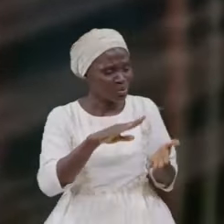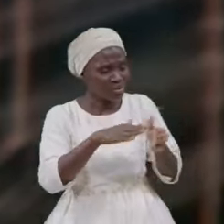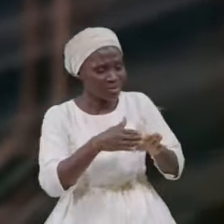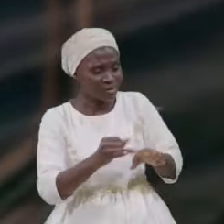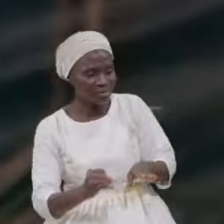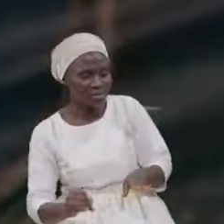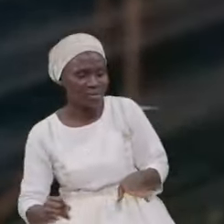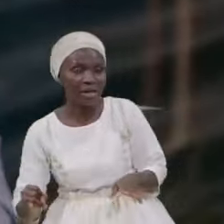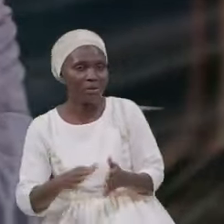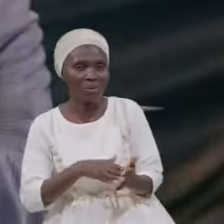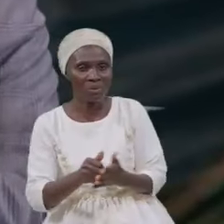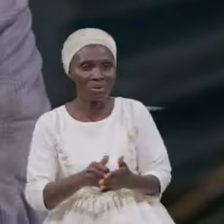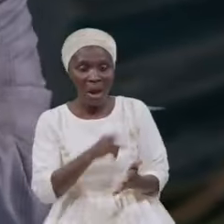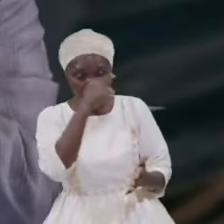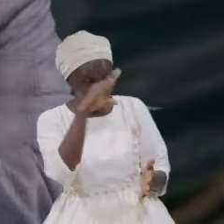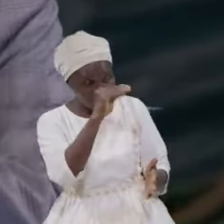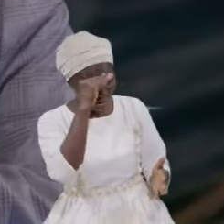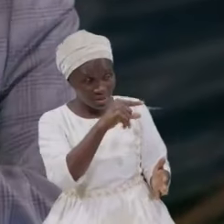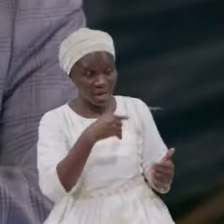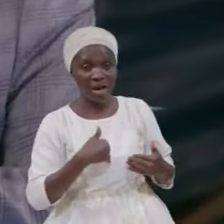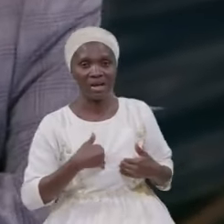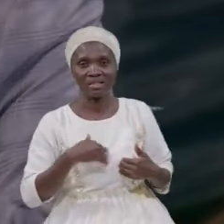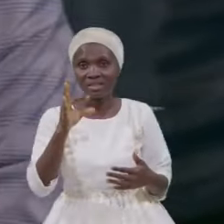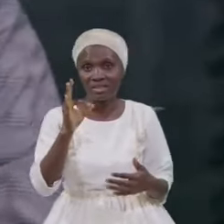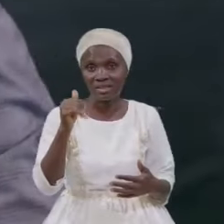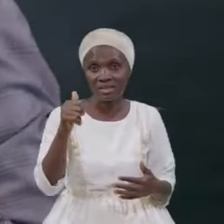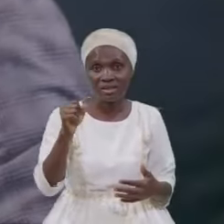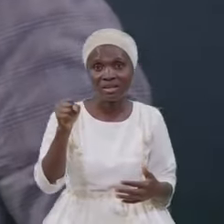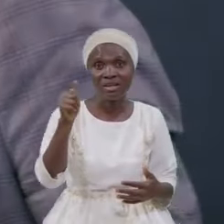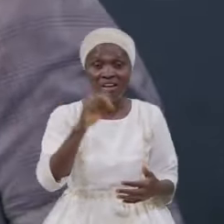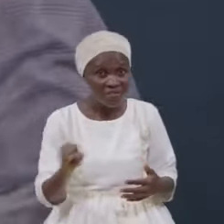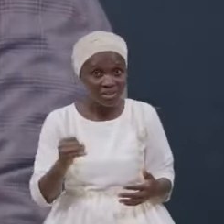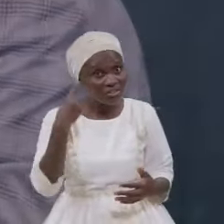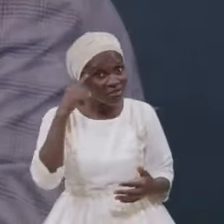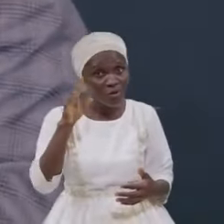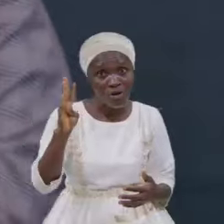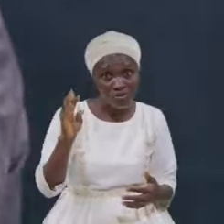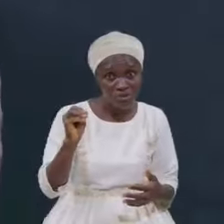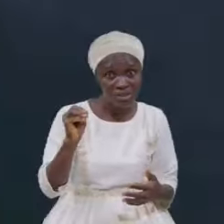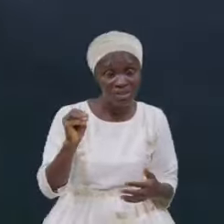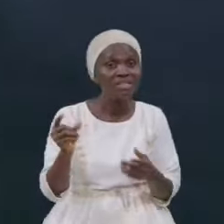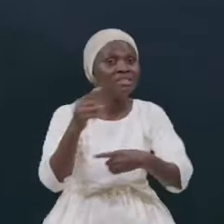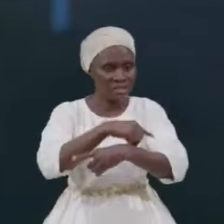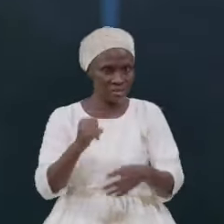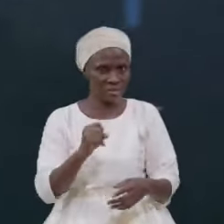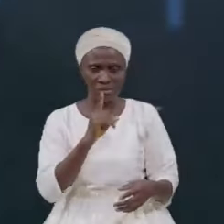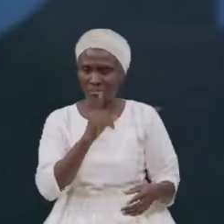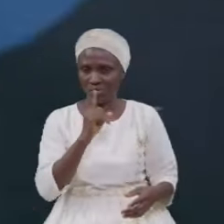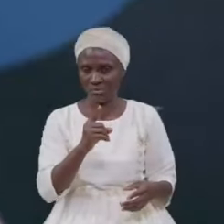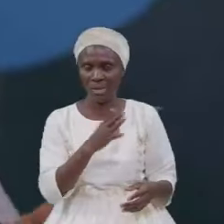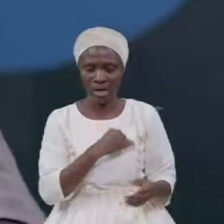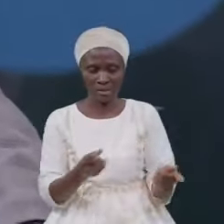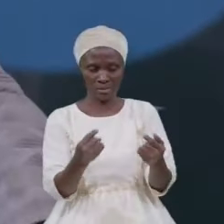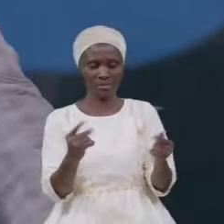did. He did. He fasted 40 days. And he came to me with his wife. He